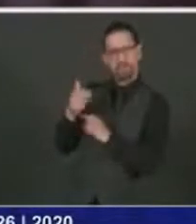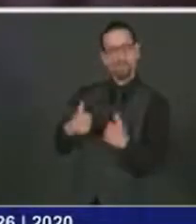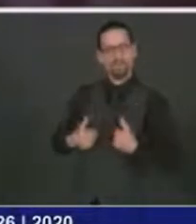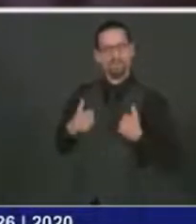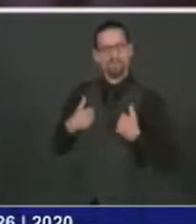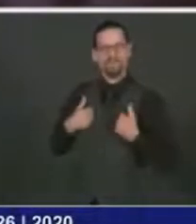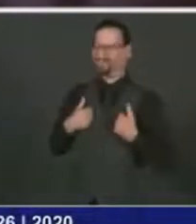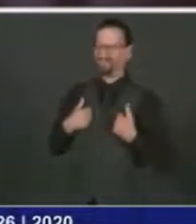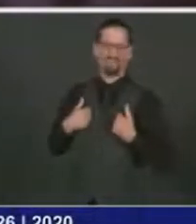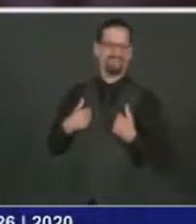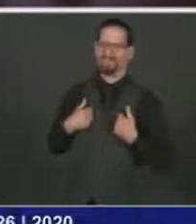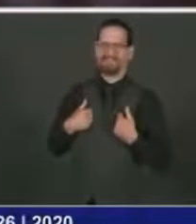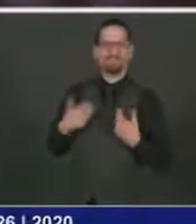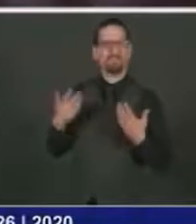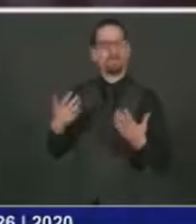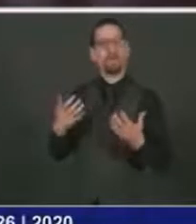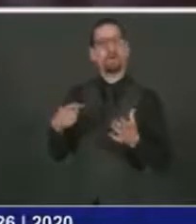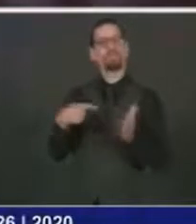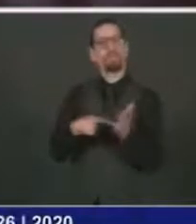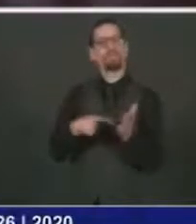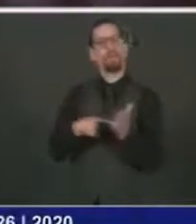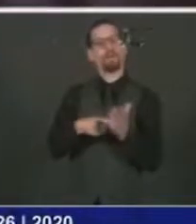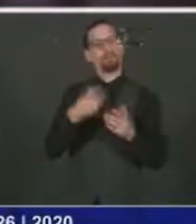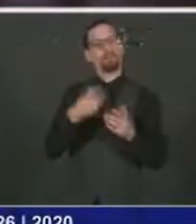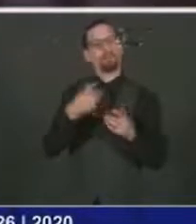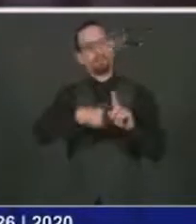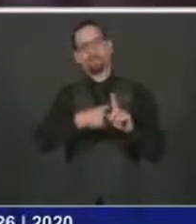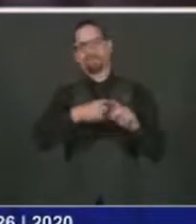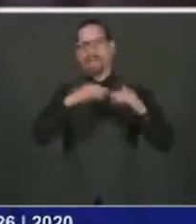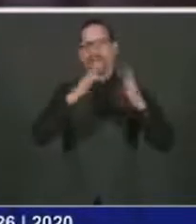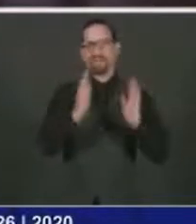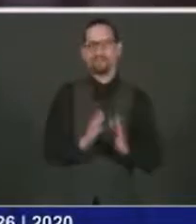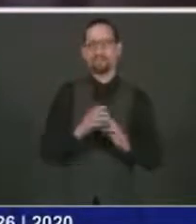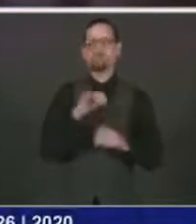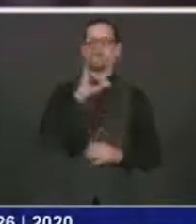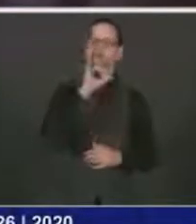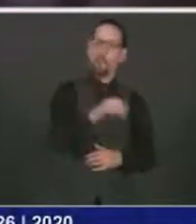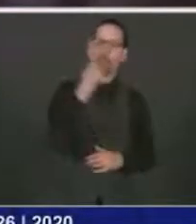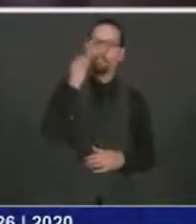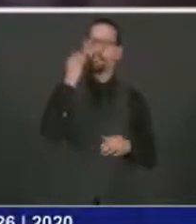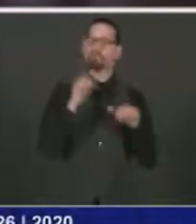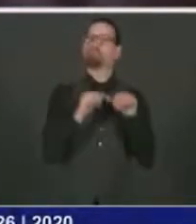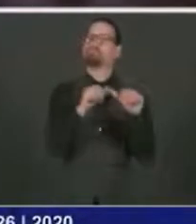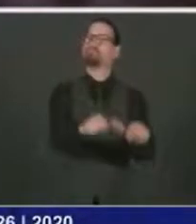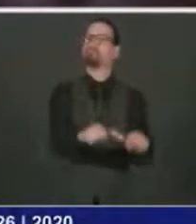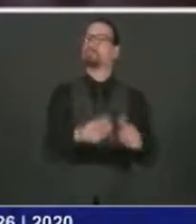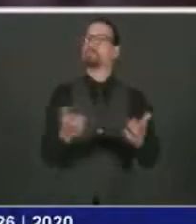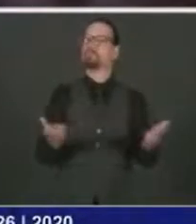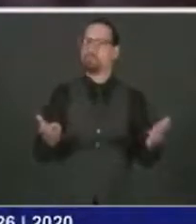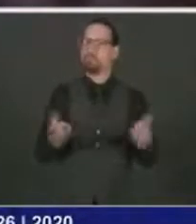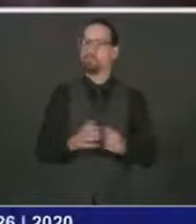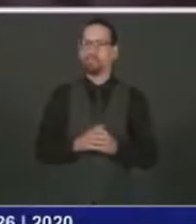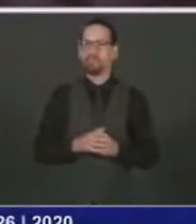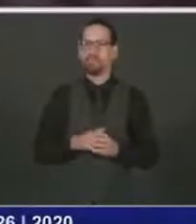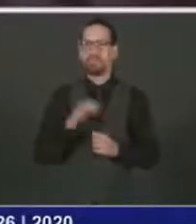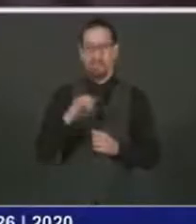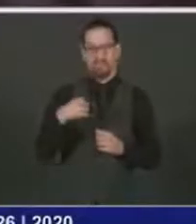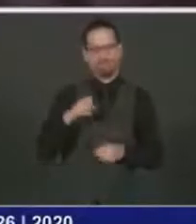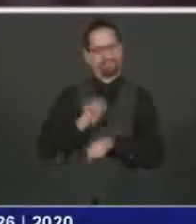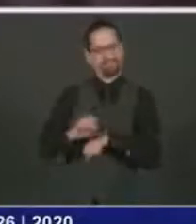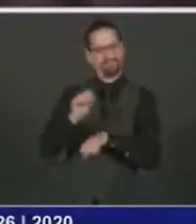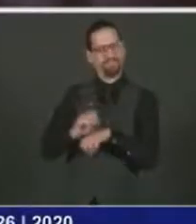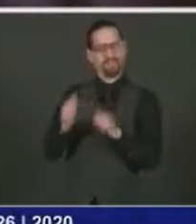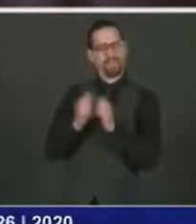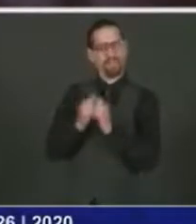housing to provide housing security for Rhode Islanders. And so we've been working closely with the homeless